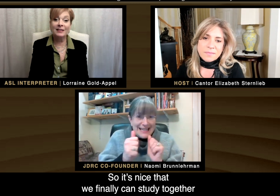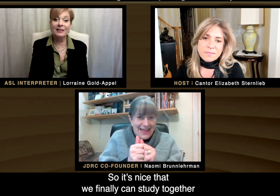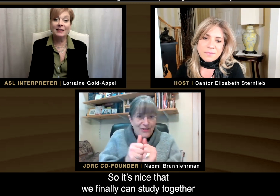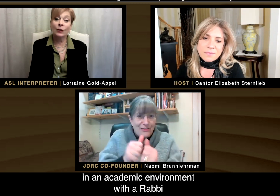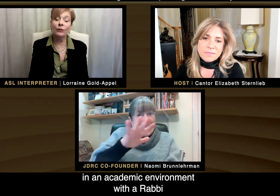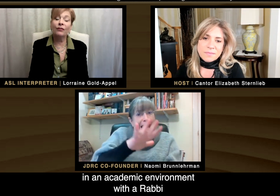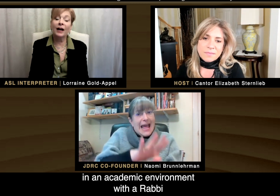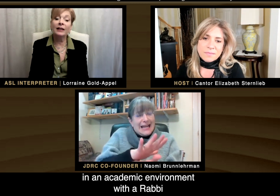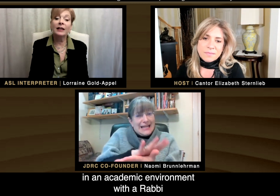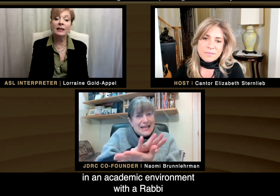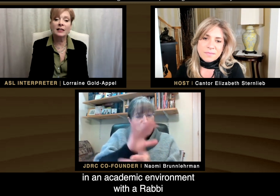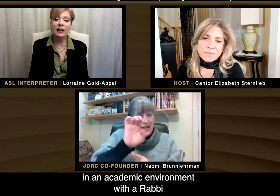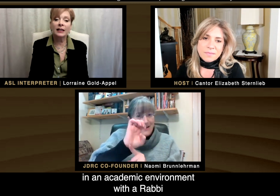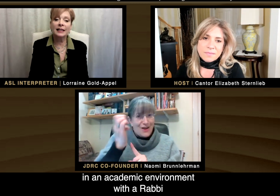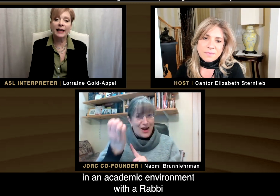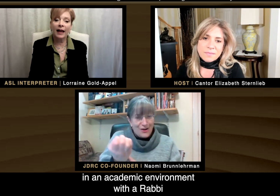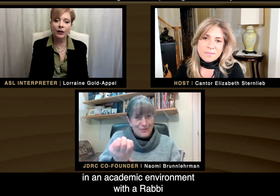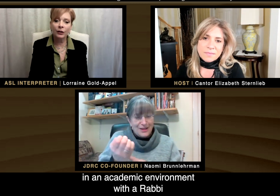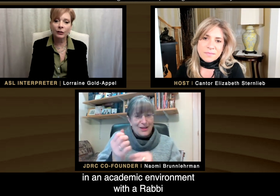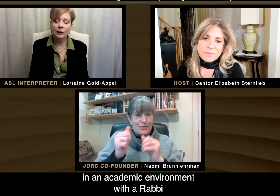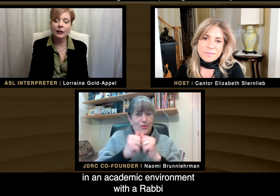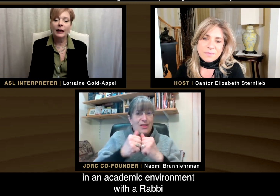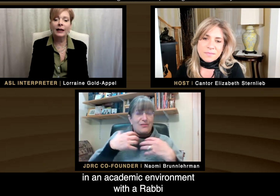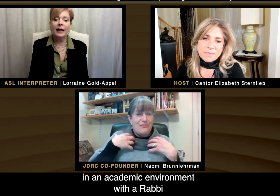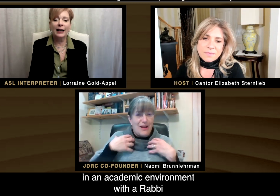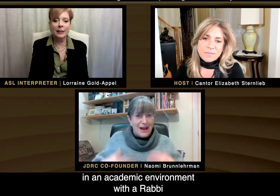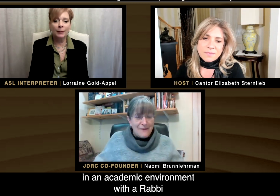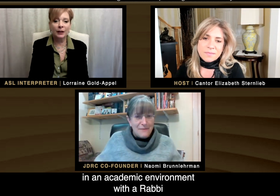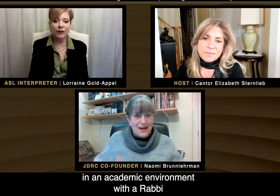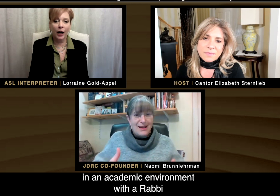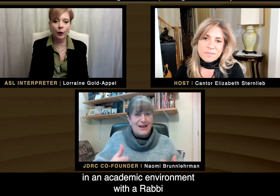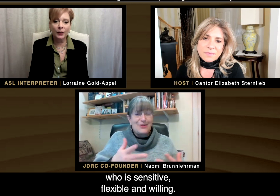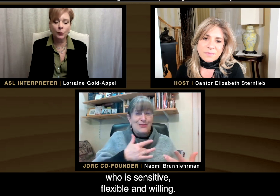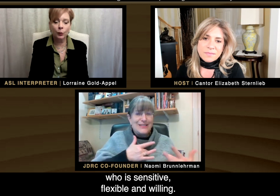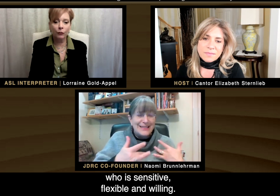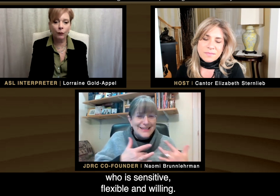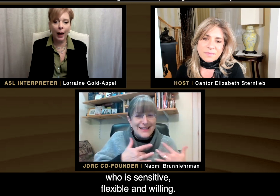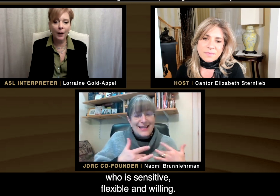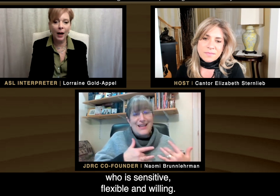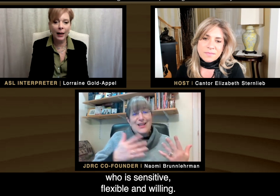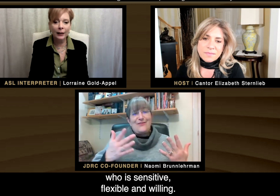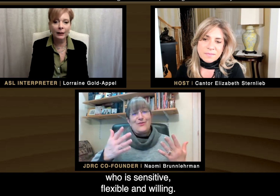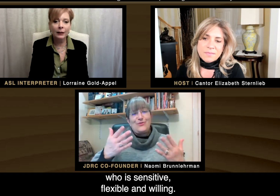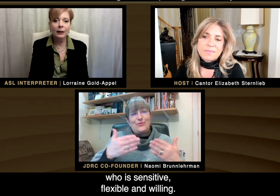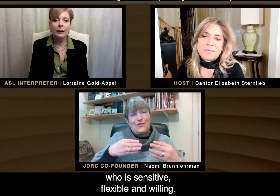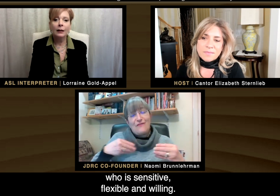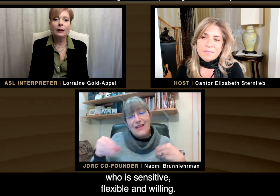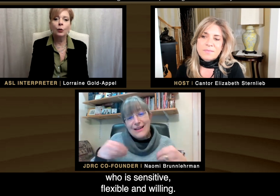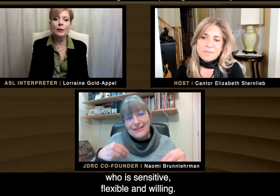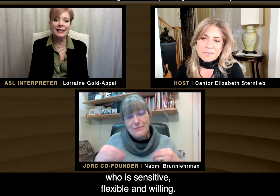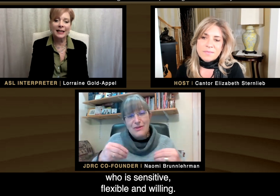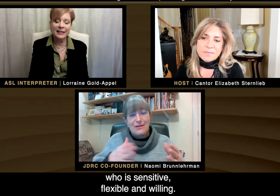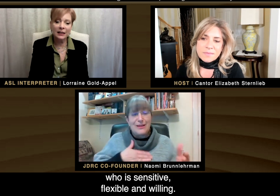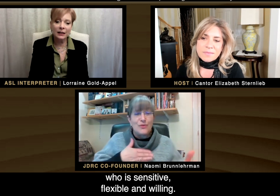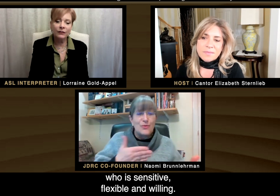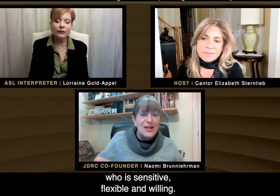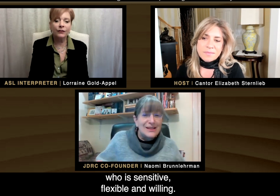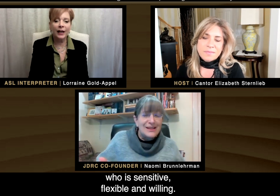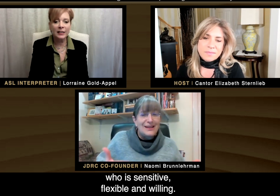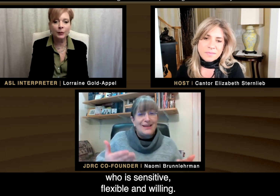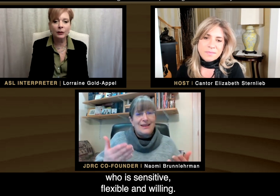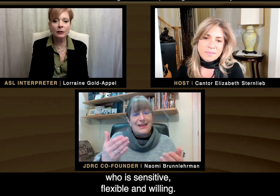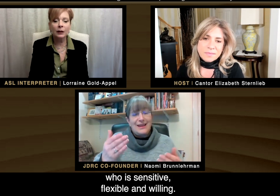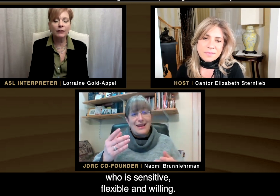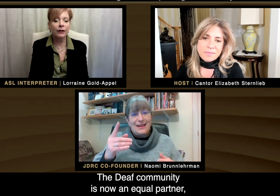So it's nice that we finally can study together in an academic environment with a rabbi who is sensitive